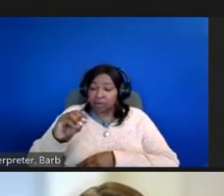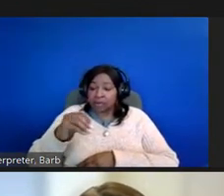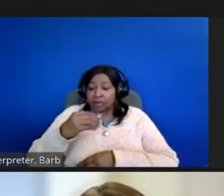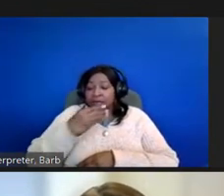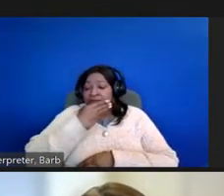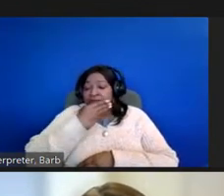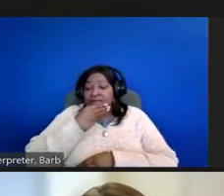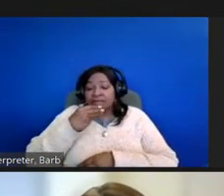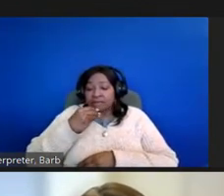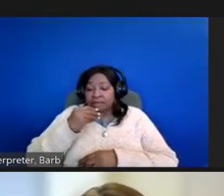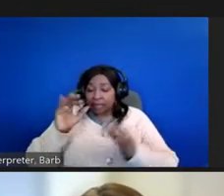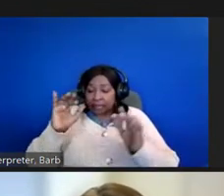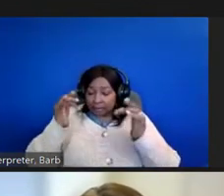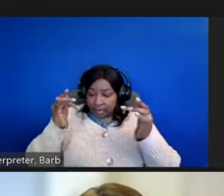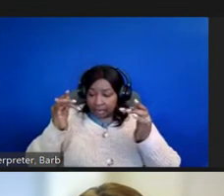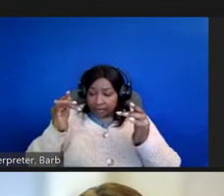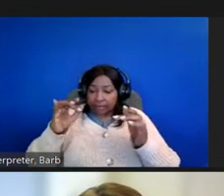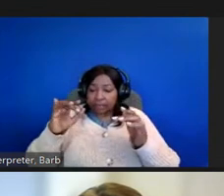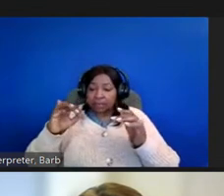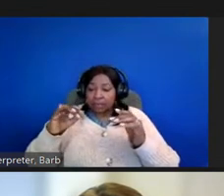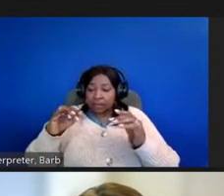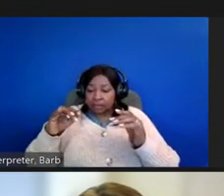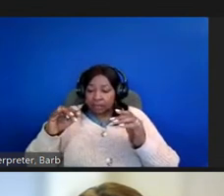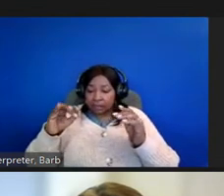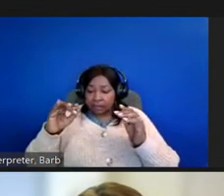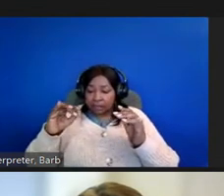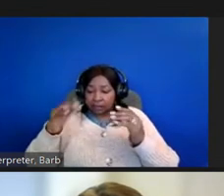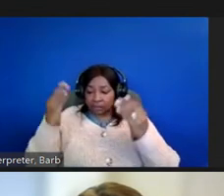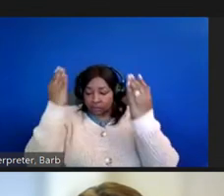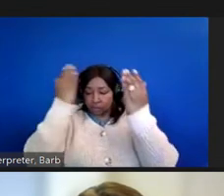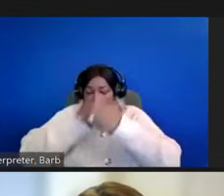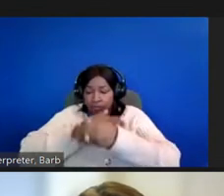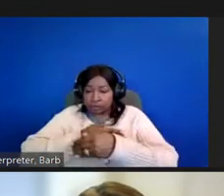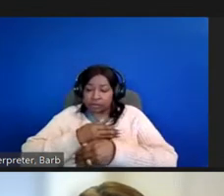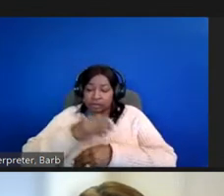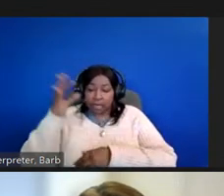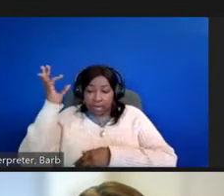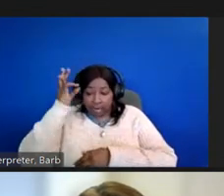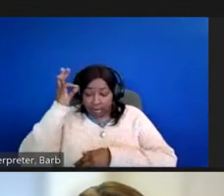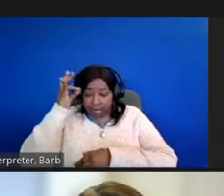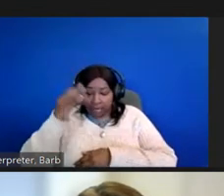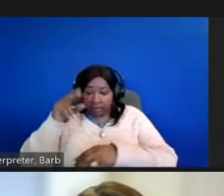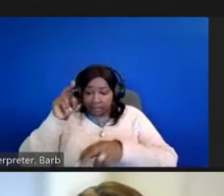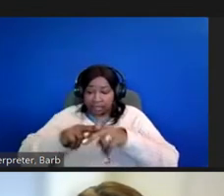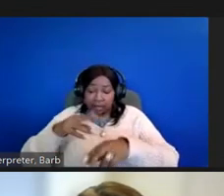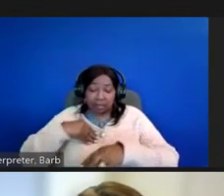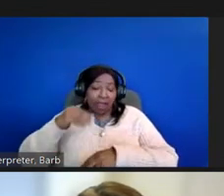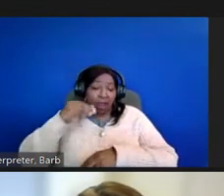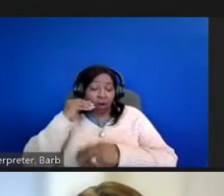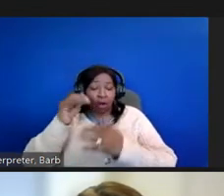of it. And I'm sitting at my home with a blurred background.